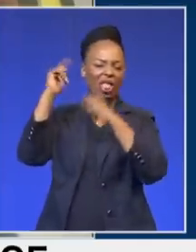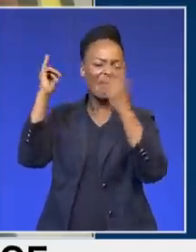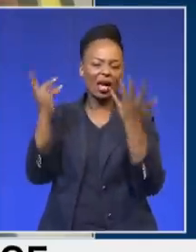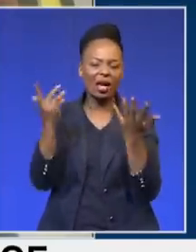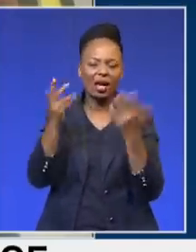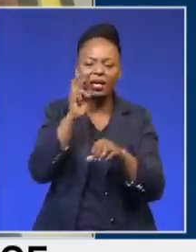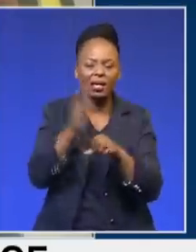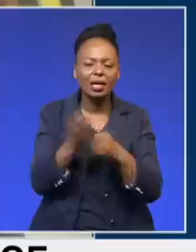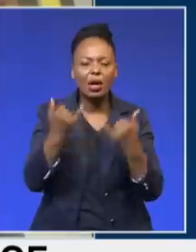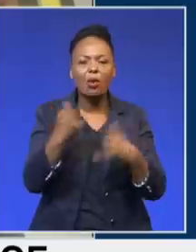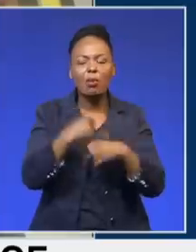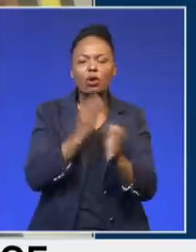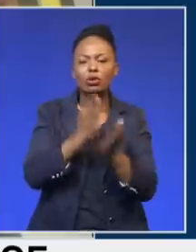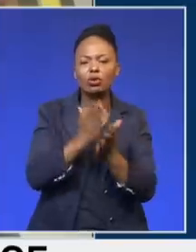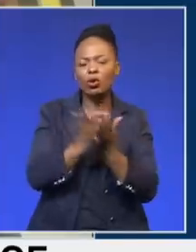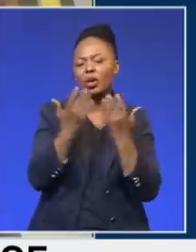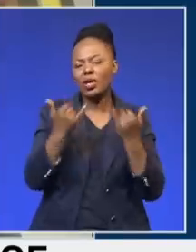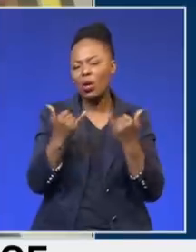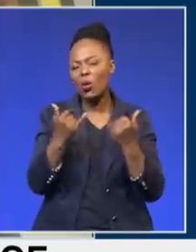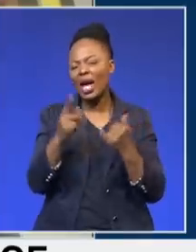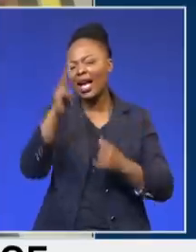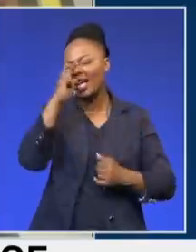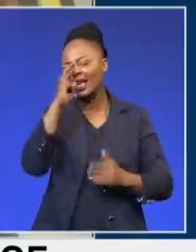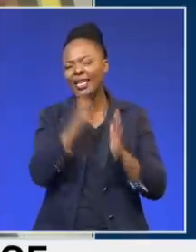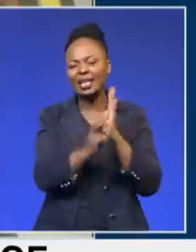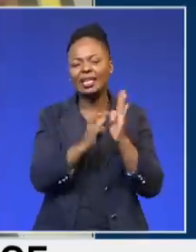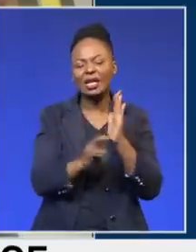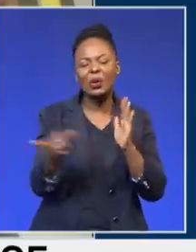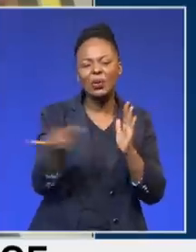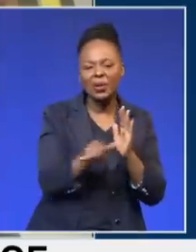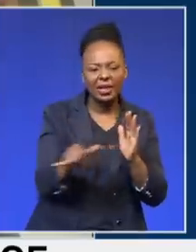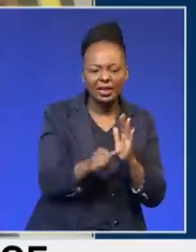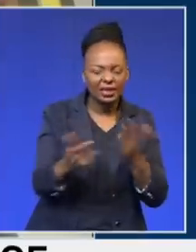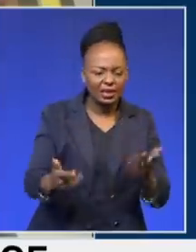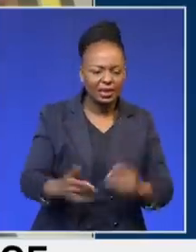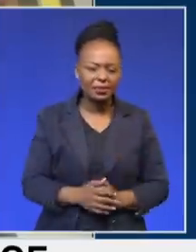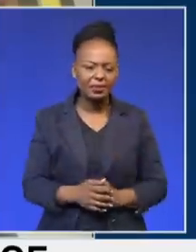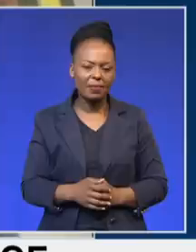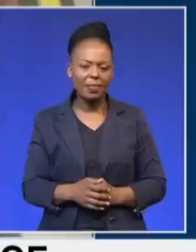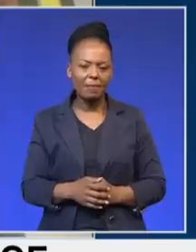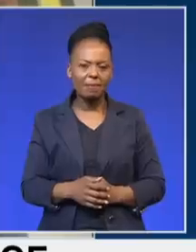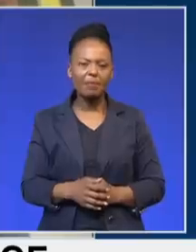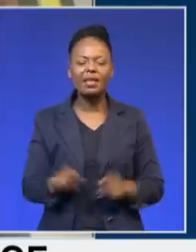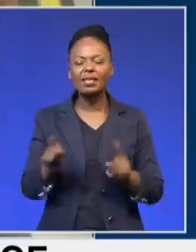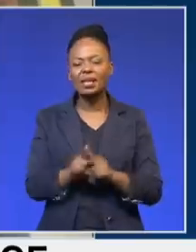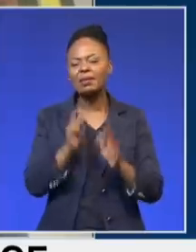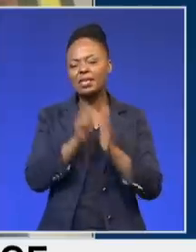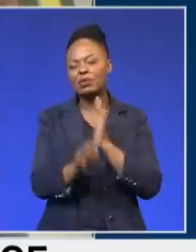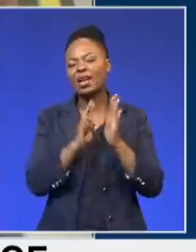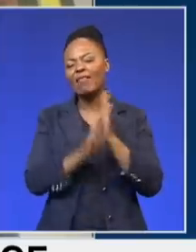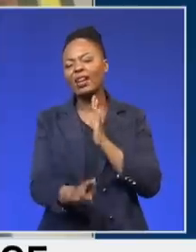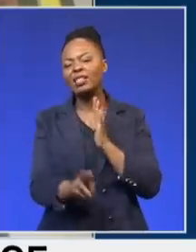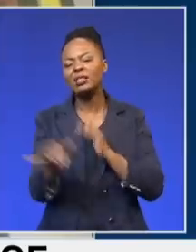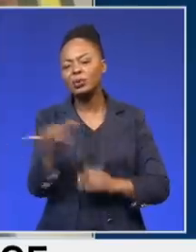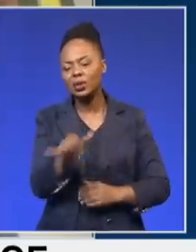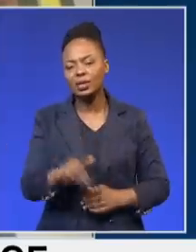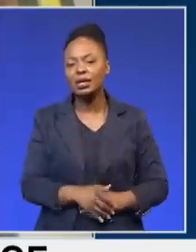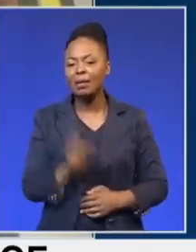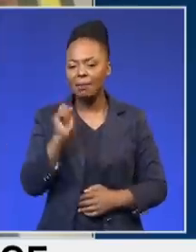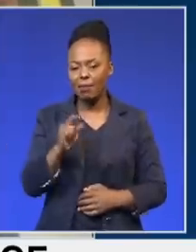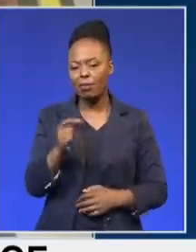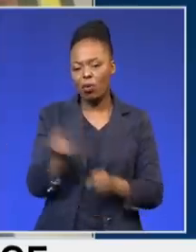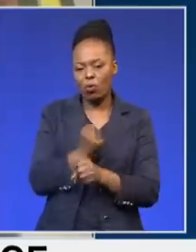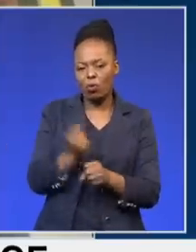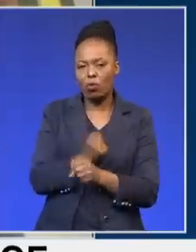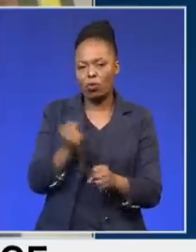ascertain what is fact, what is fiction, and what becomes the term in the what goes into the terms of reference. And that is the work that is underway.